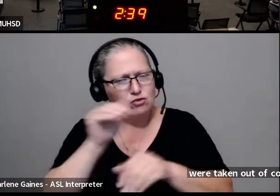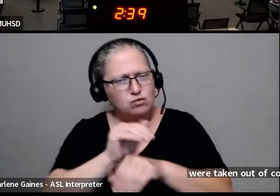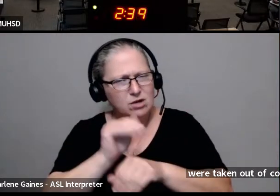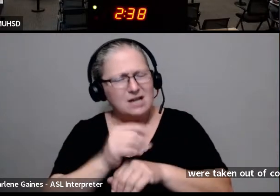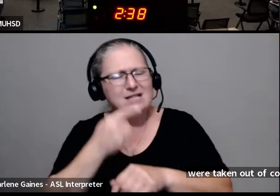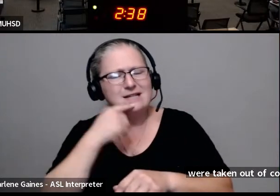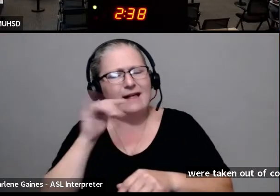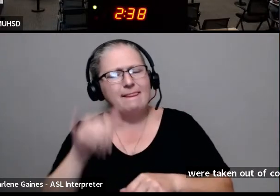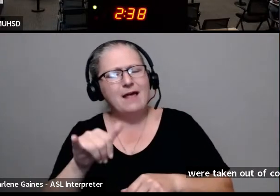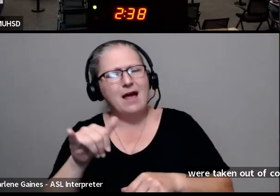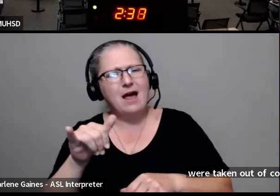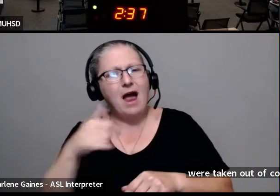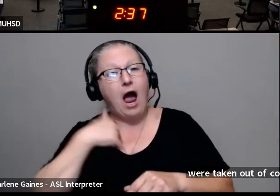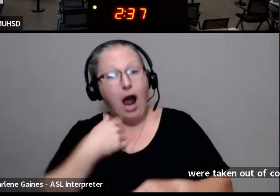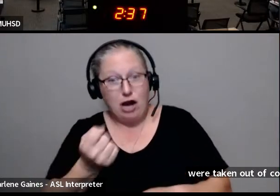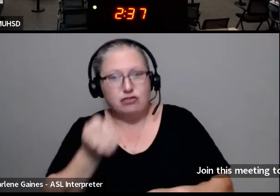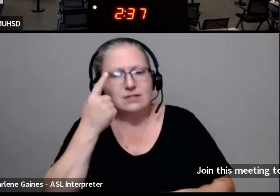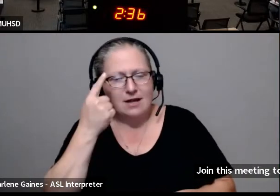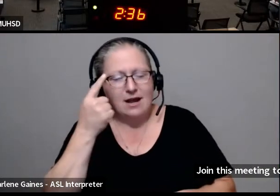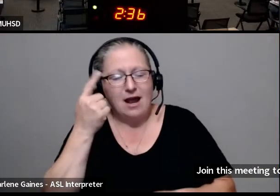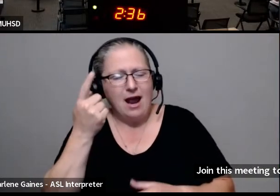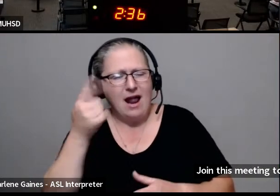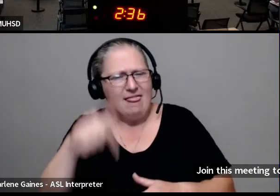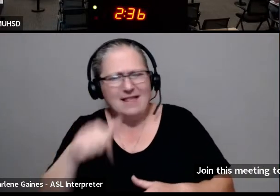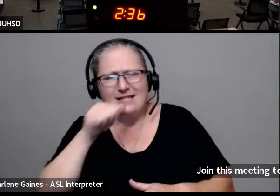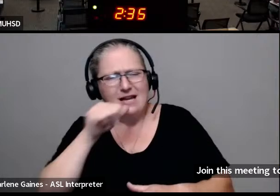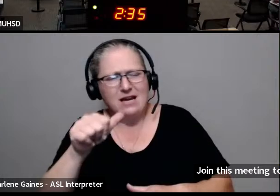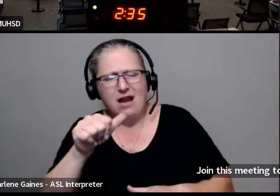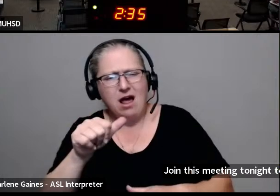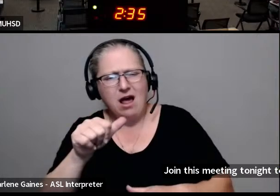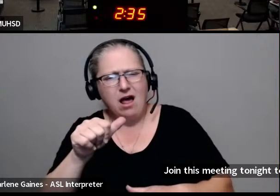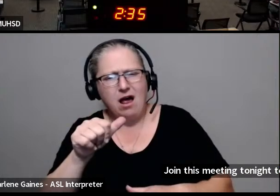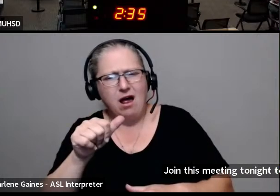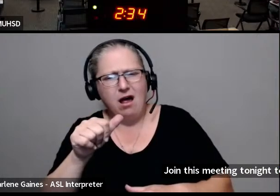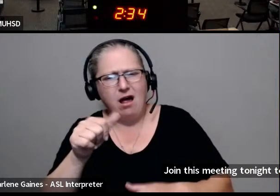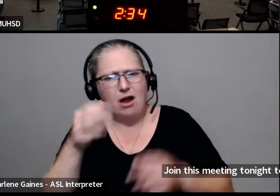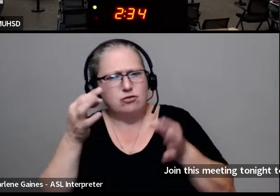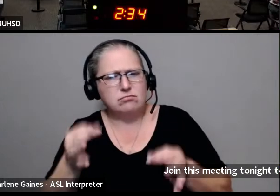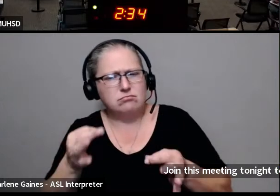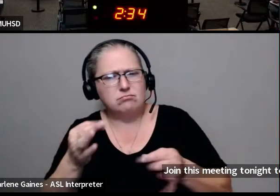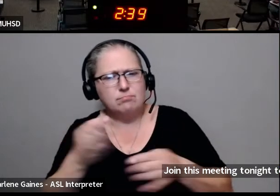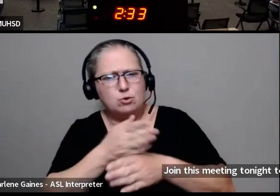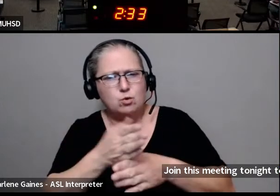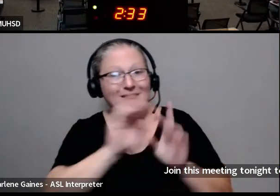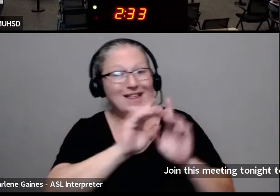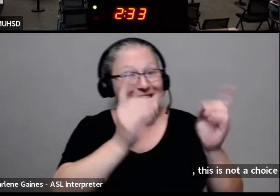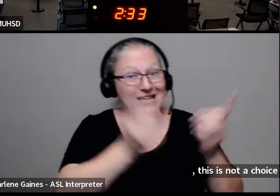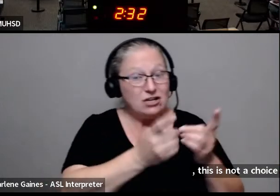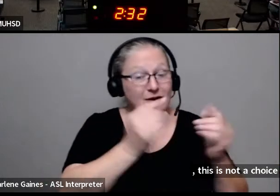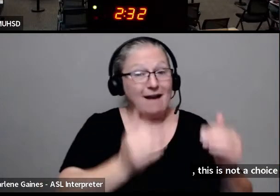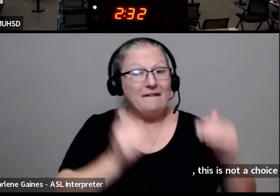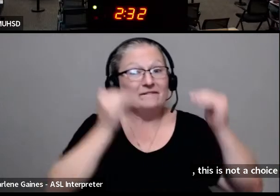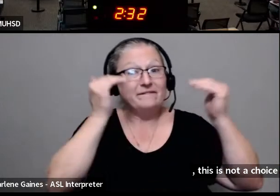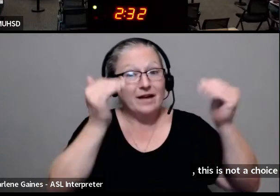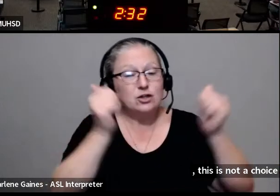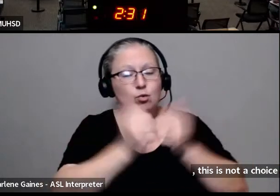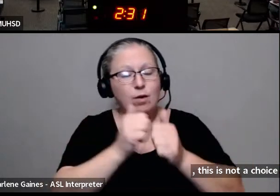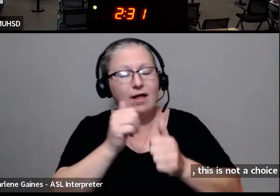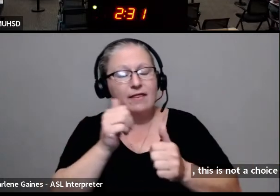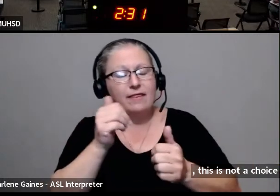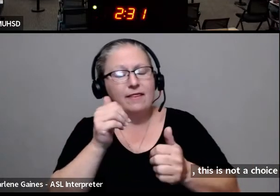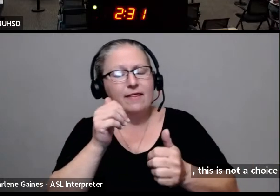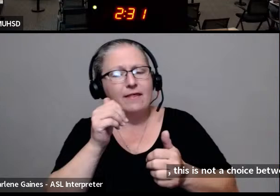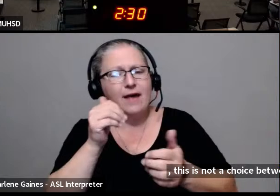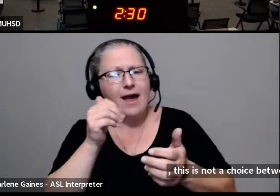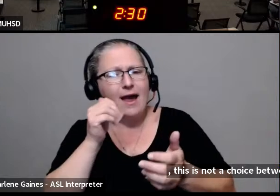that, as I understand it, this is not a choice between the district advancing with its anti-racism